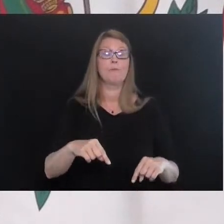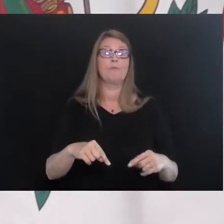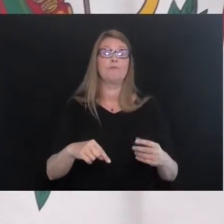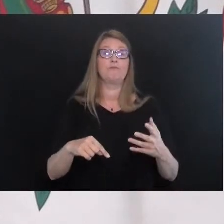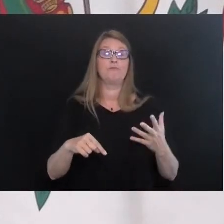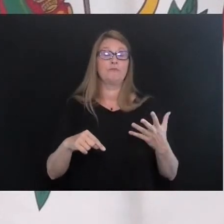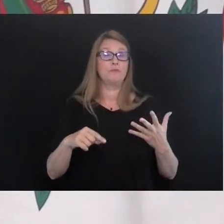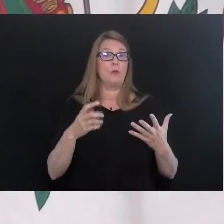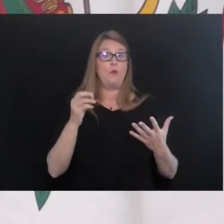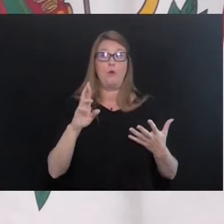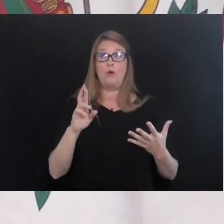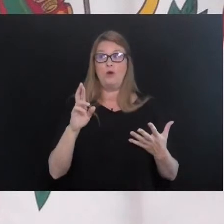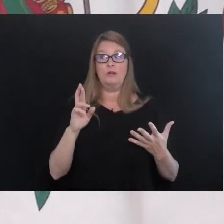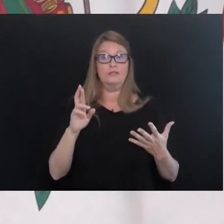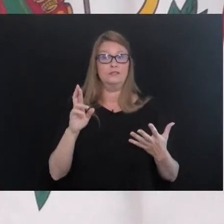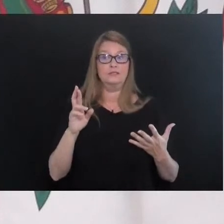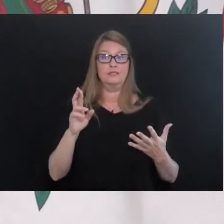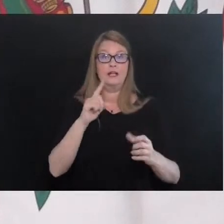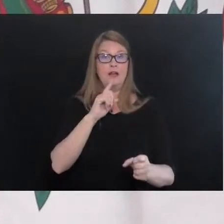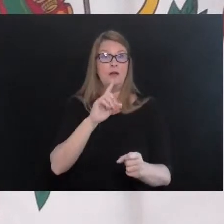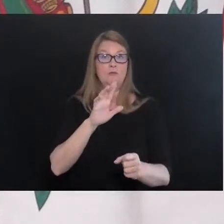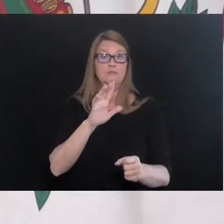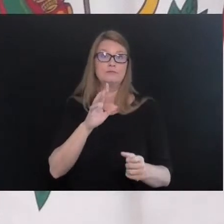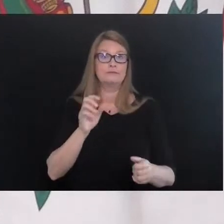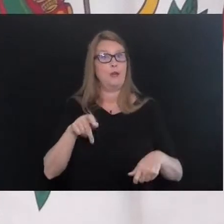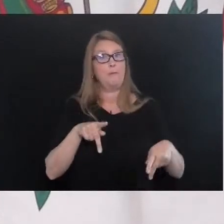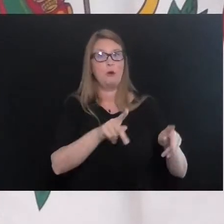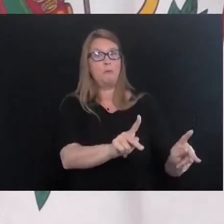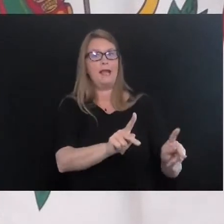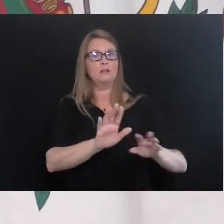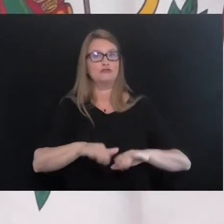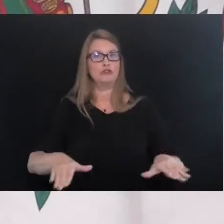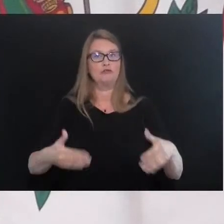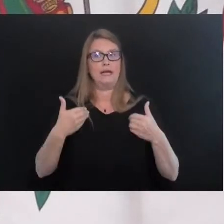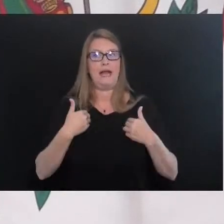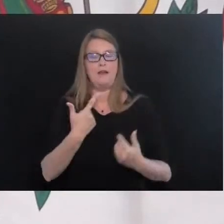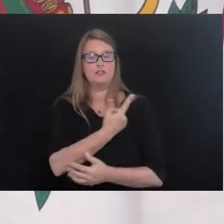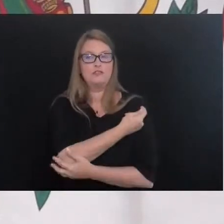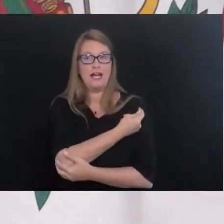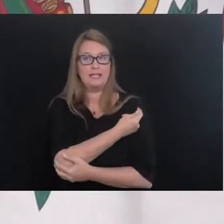that would give, their consent to the children and everything.